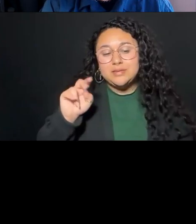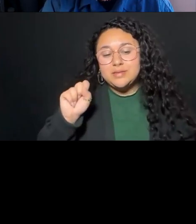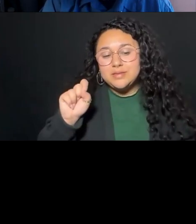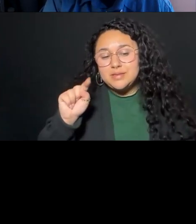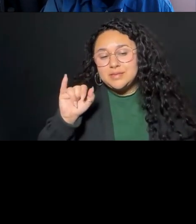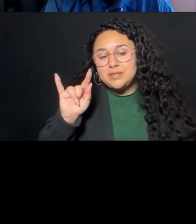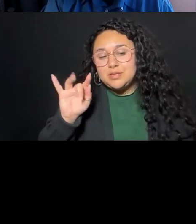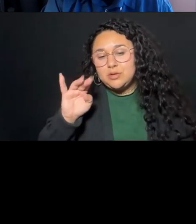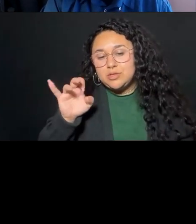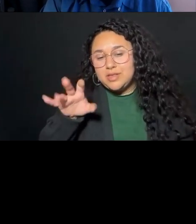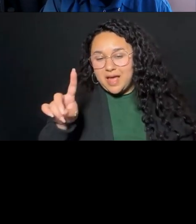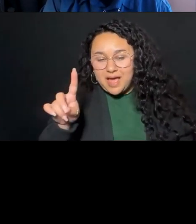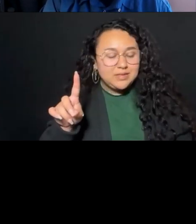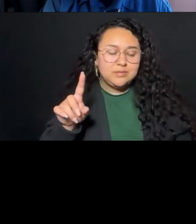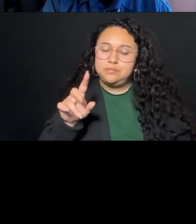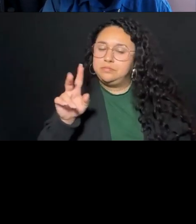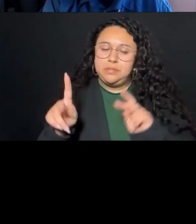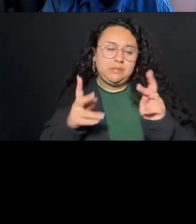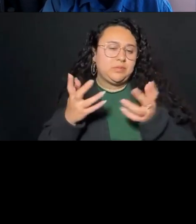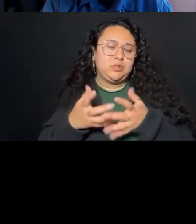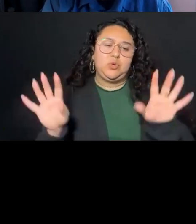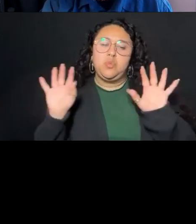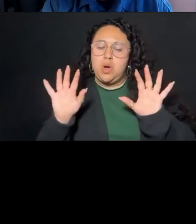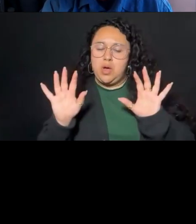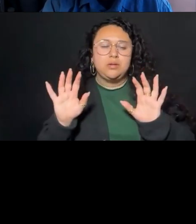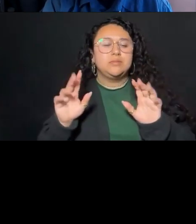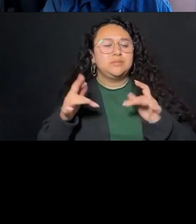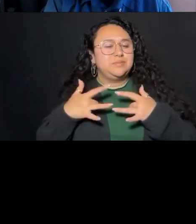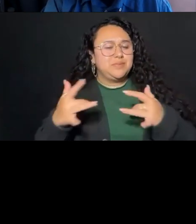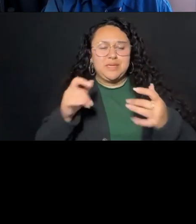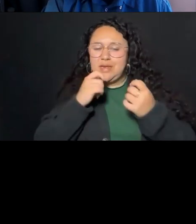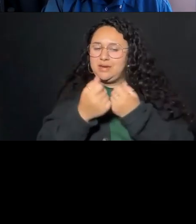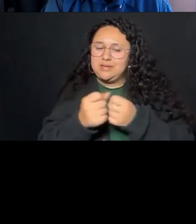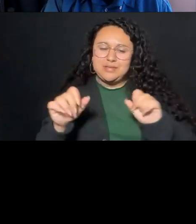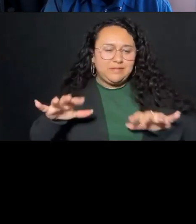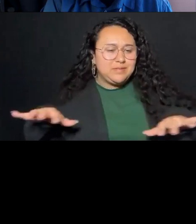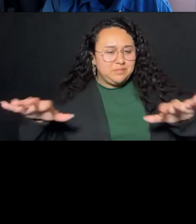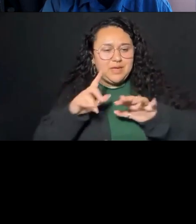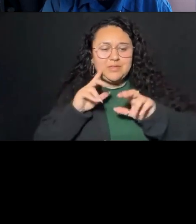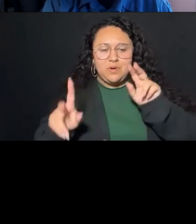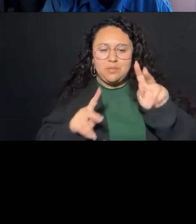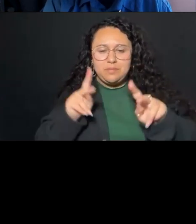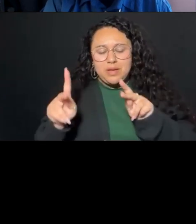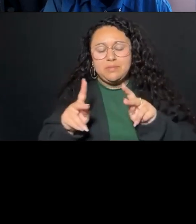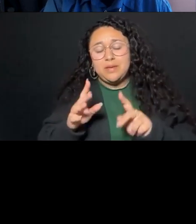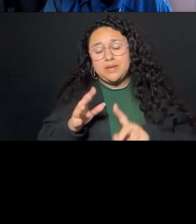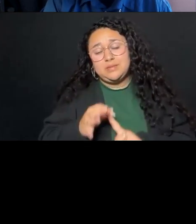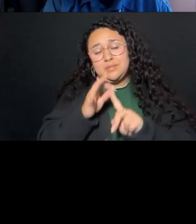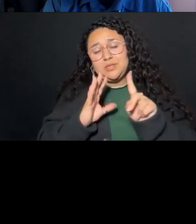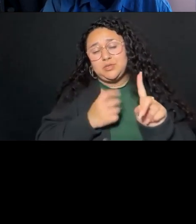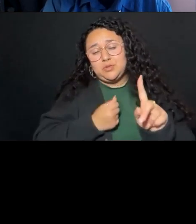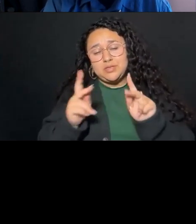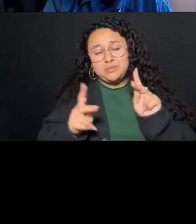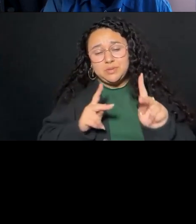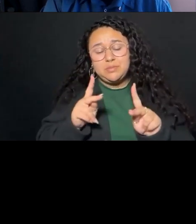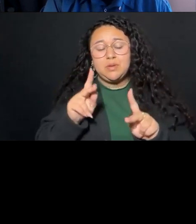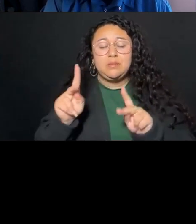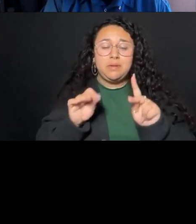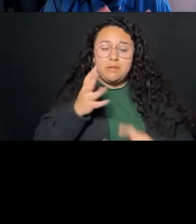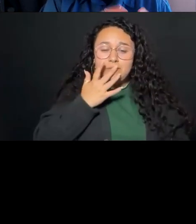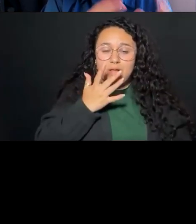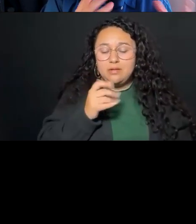anybody wants. And it's oftentimes really an unsafe place for folks, especially for trans folks, especially for folks of